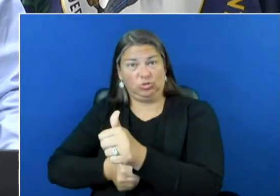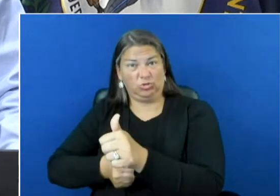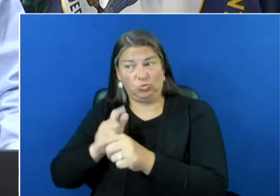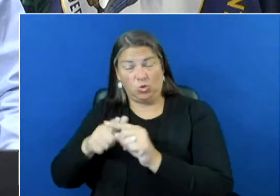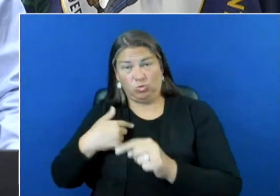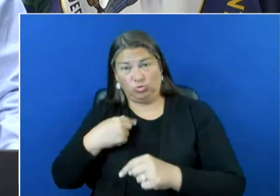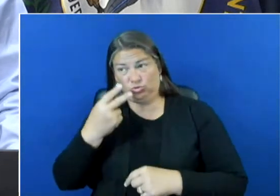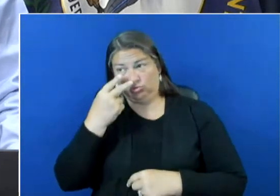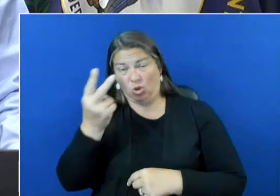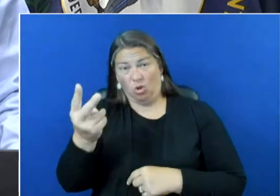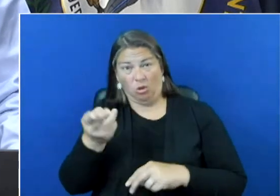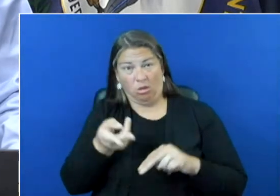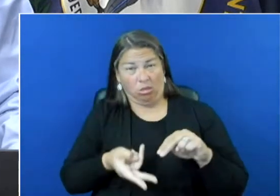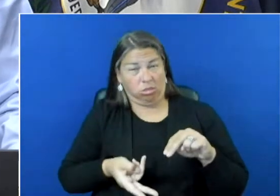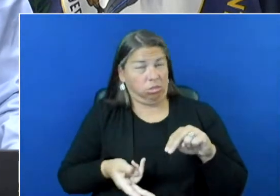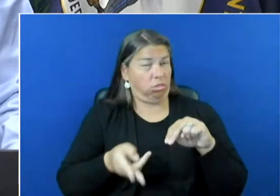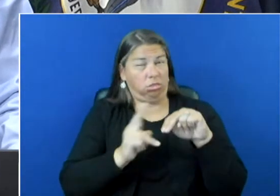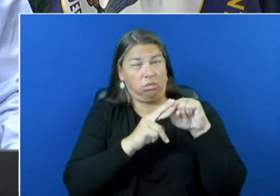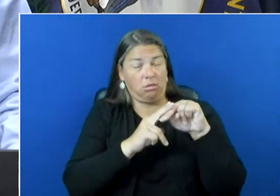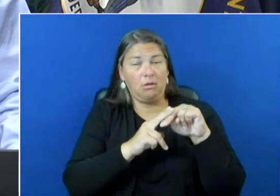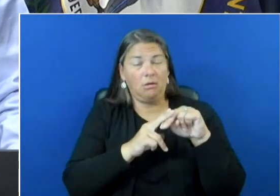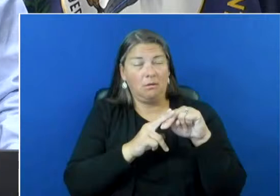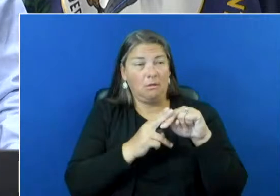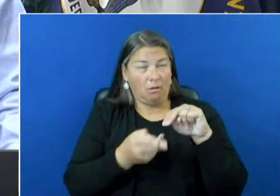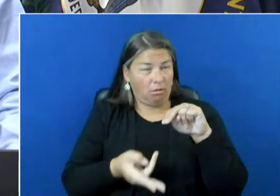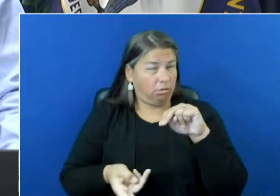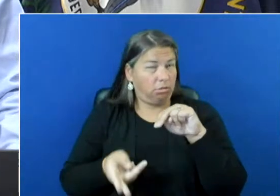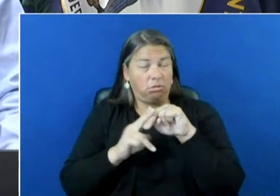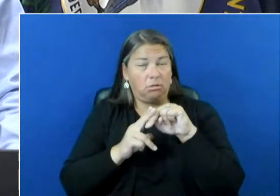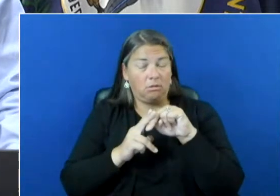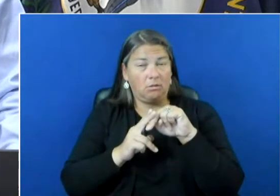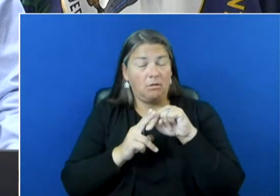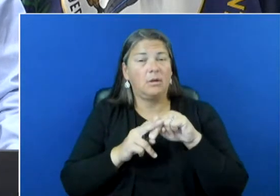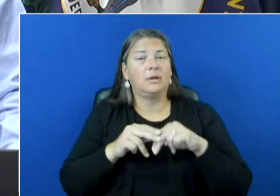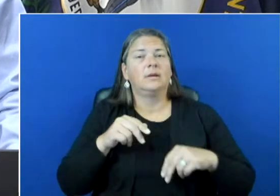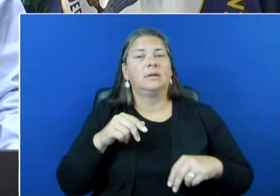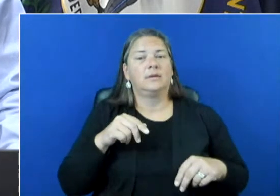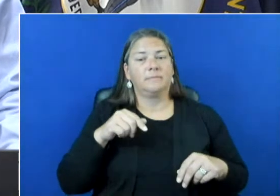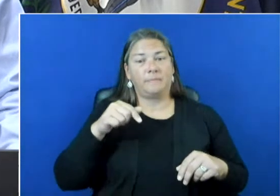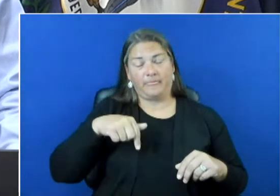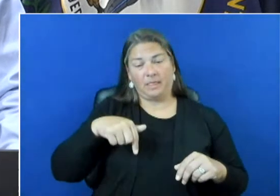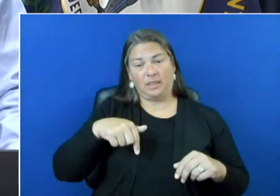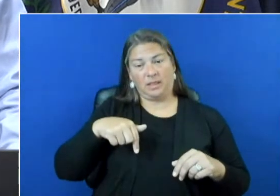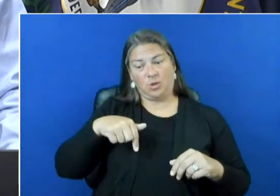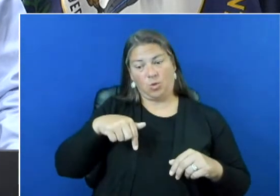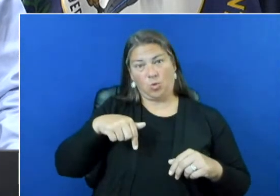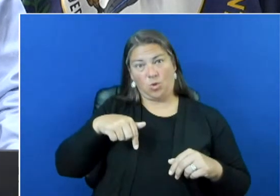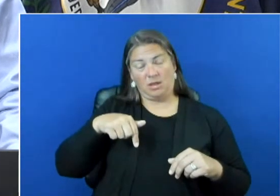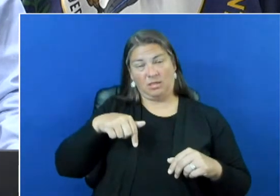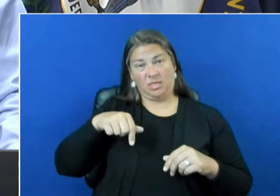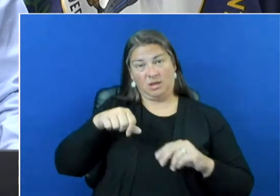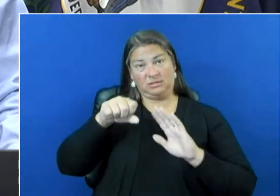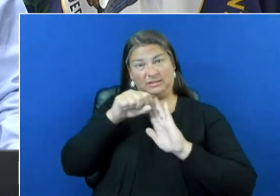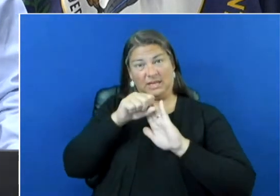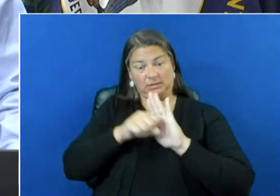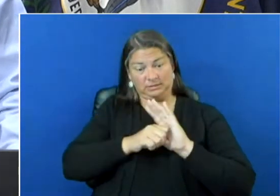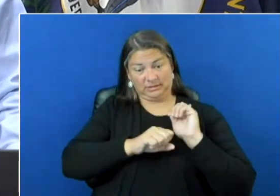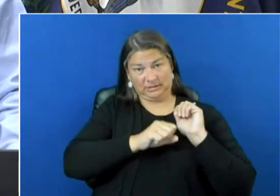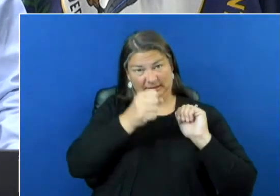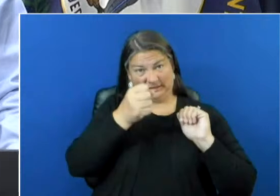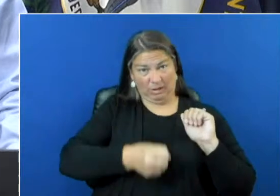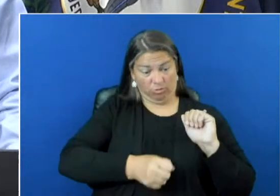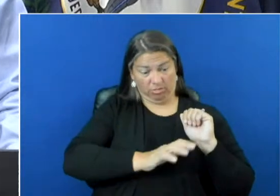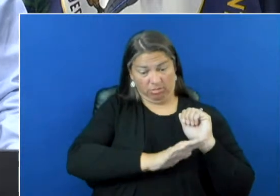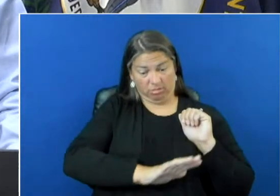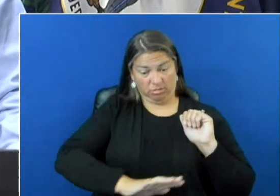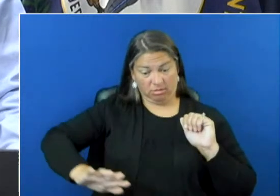the precursor for Kentucky has been states to our south. They get hit really hard, and we get hit shortly